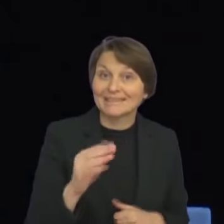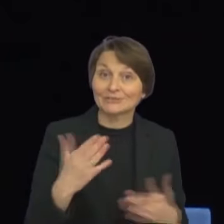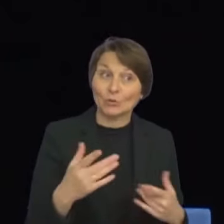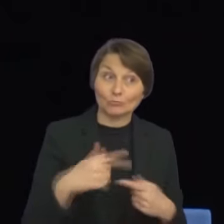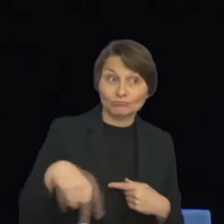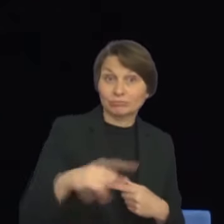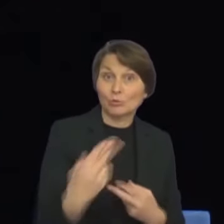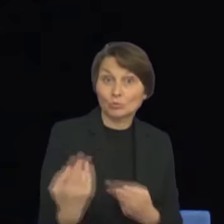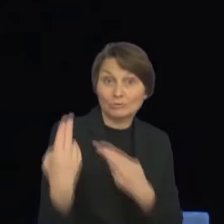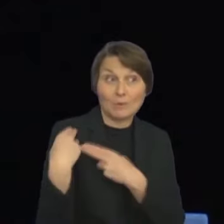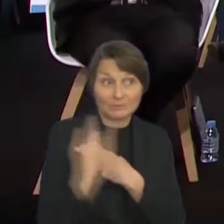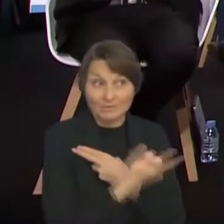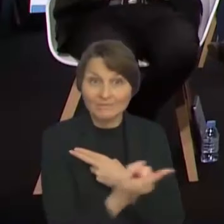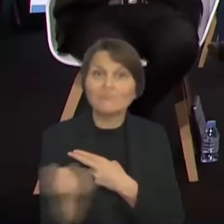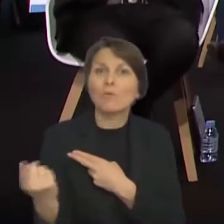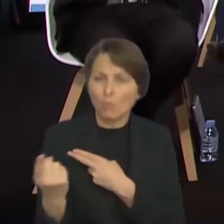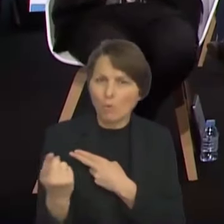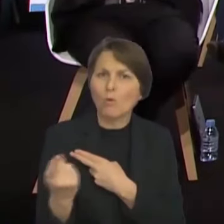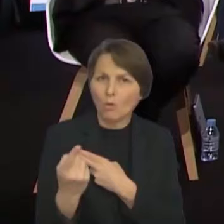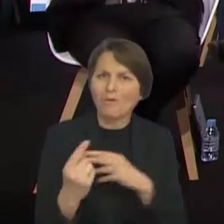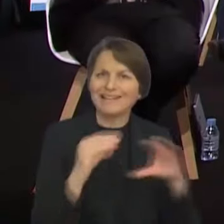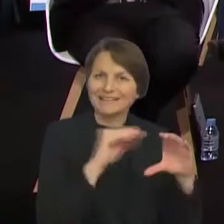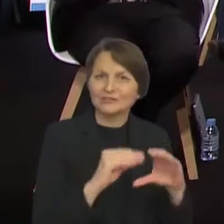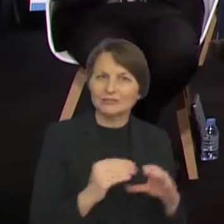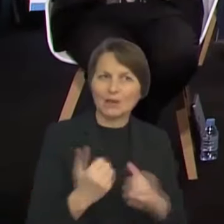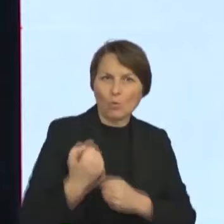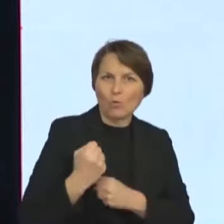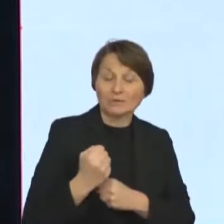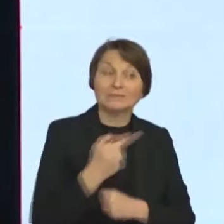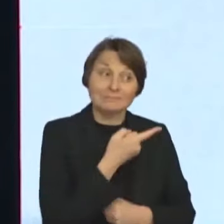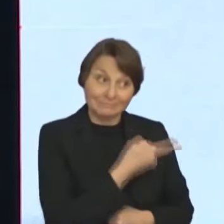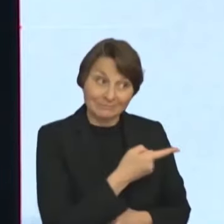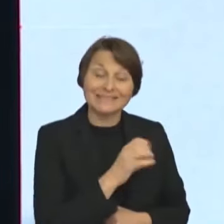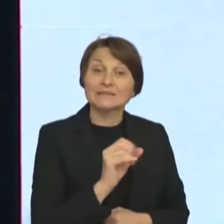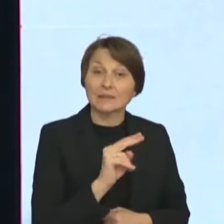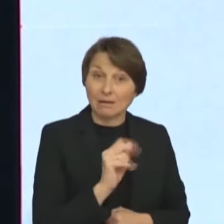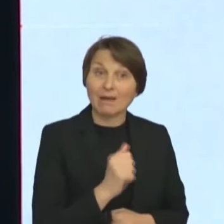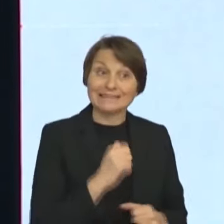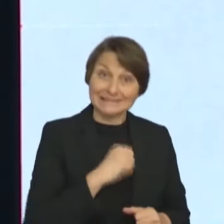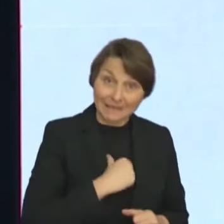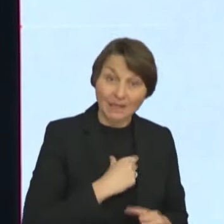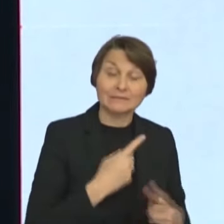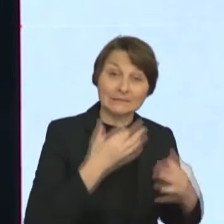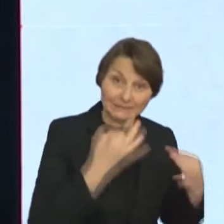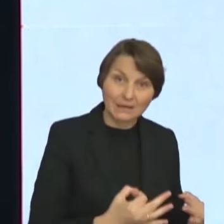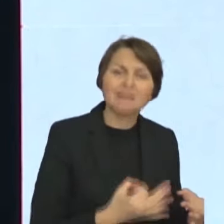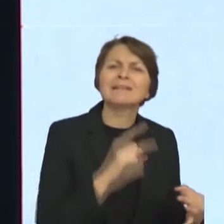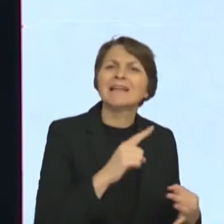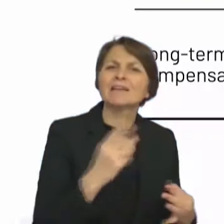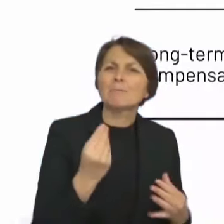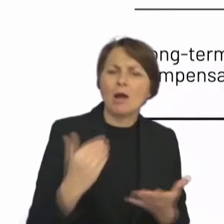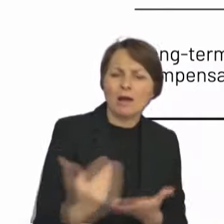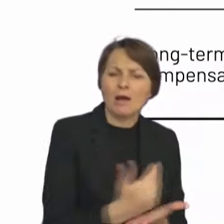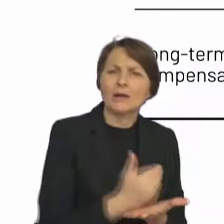towards all stakeholders, Mr. Sénard decided by mutual agreement with the Board of Directors to reduce his compensation by